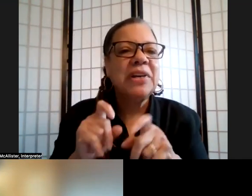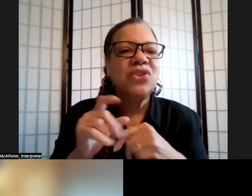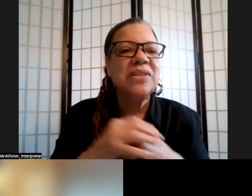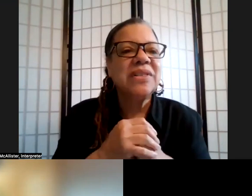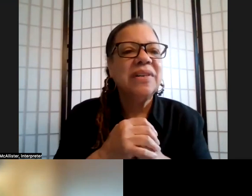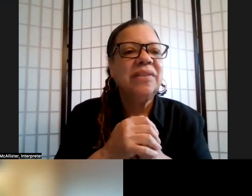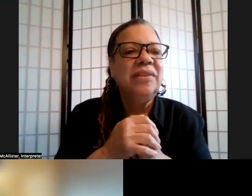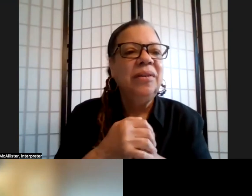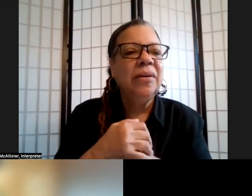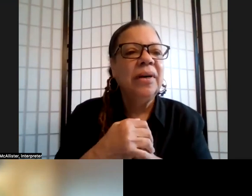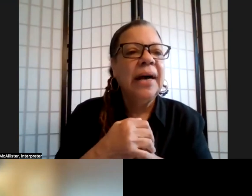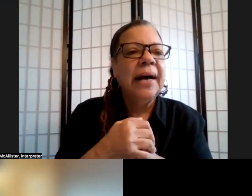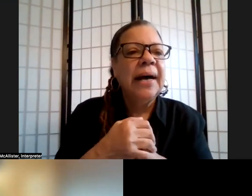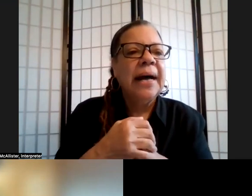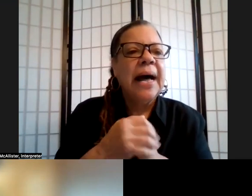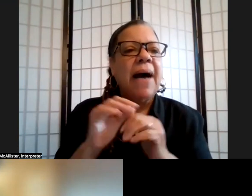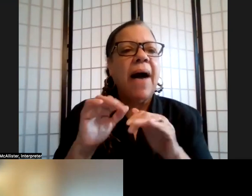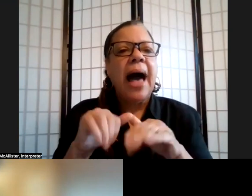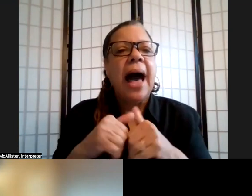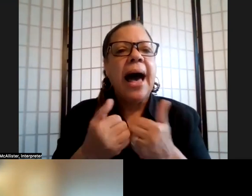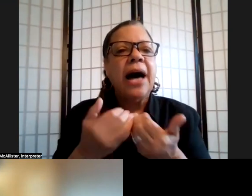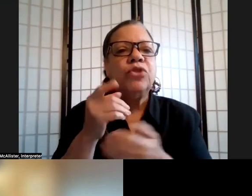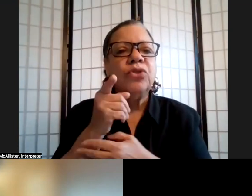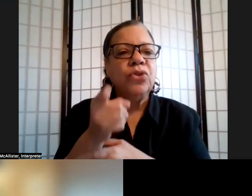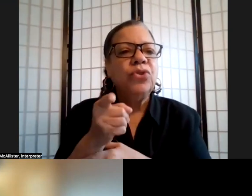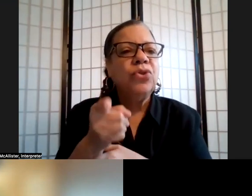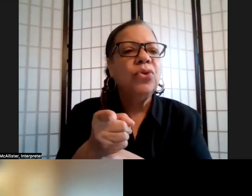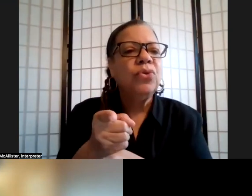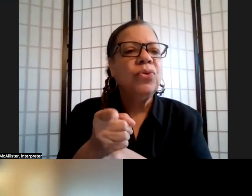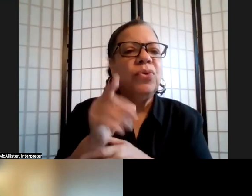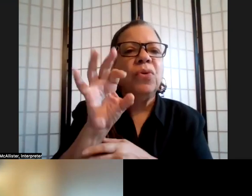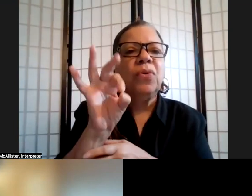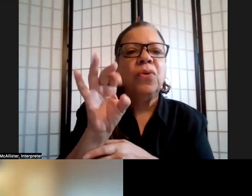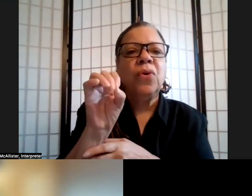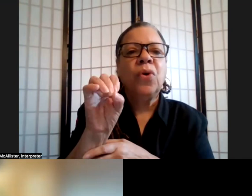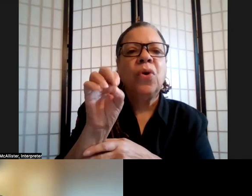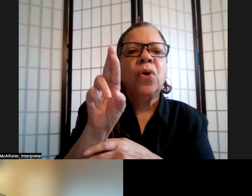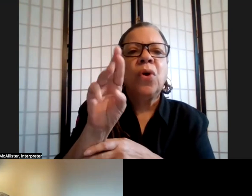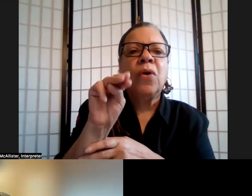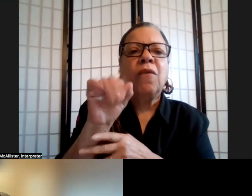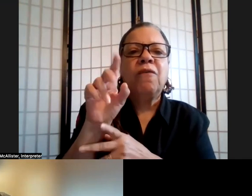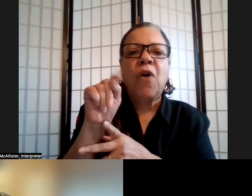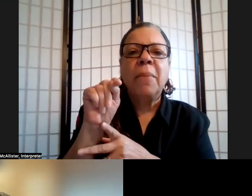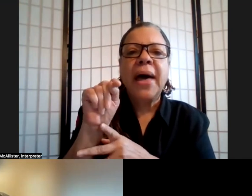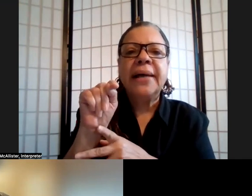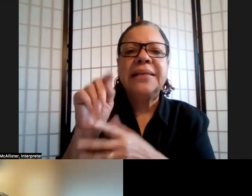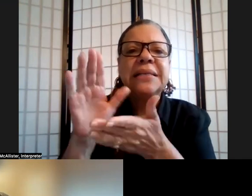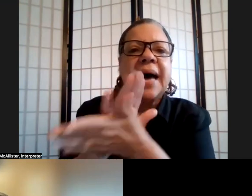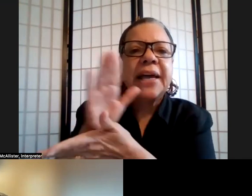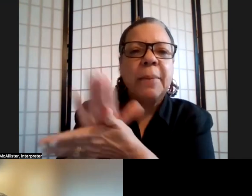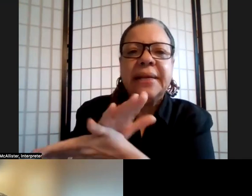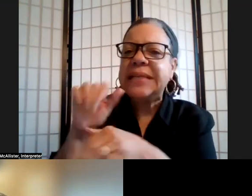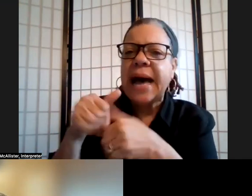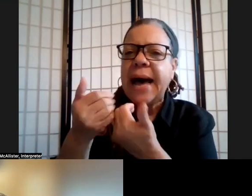nitty-gritty on the presentation. But how do you go about formatting documents? You talked about that you can format